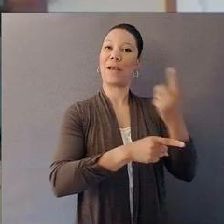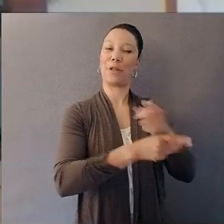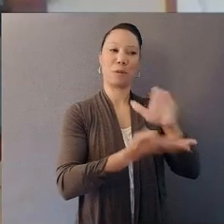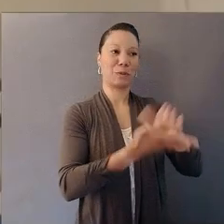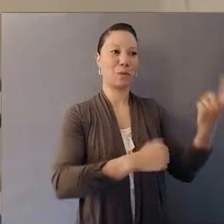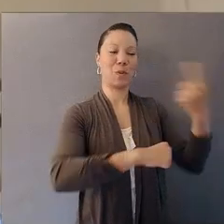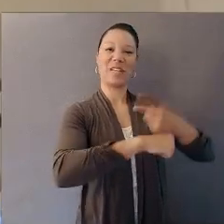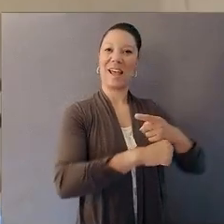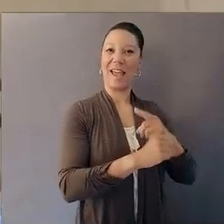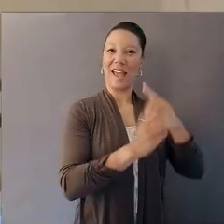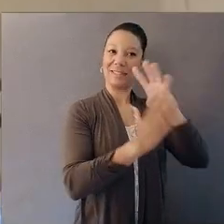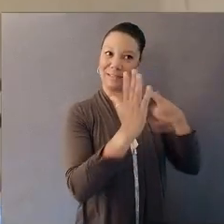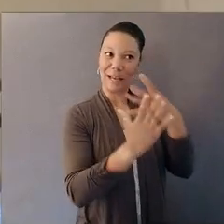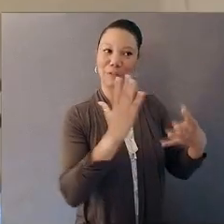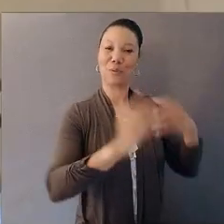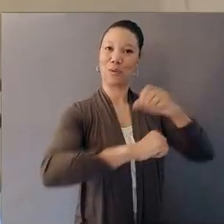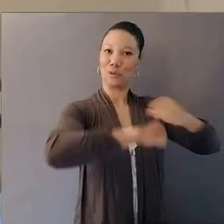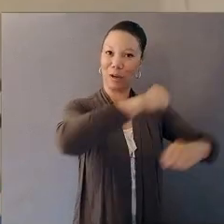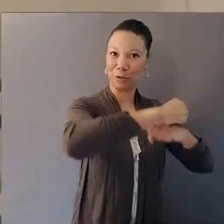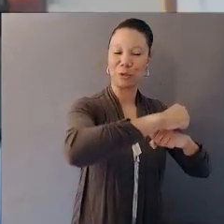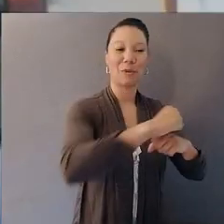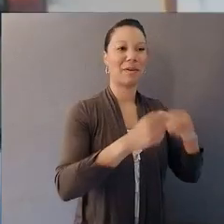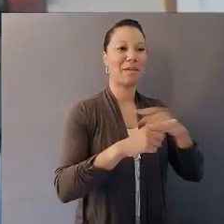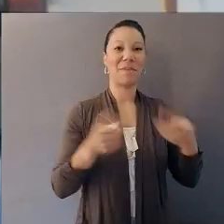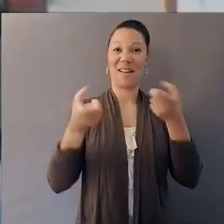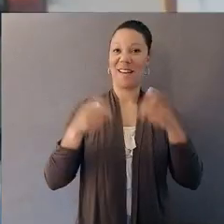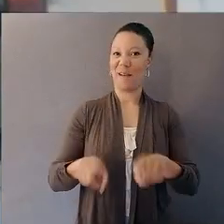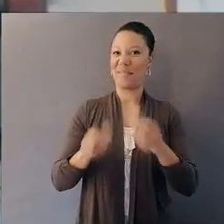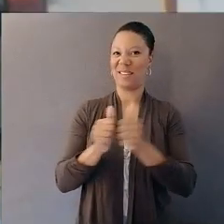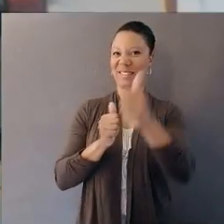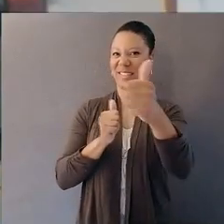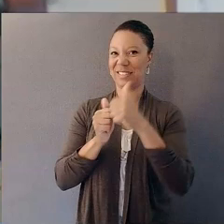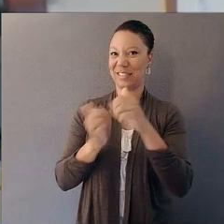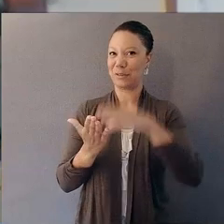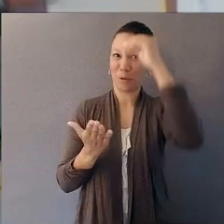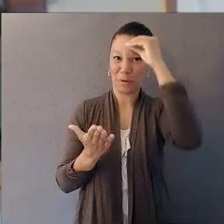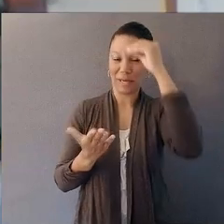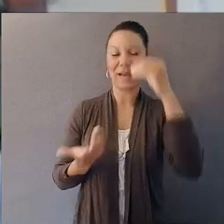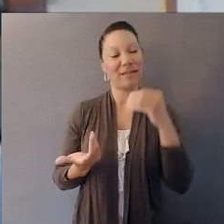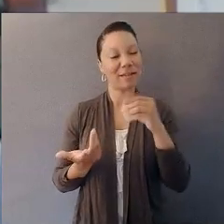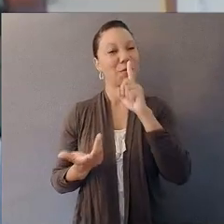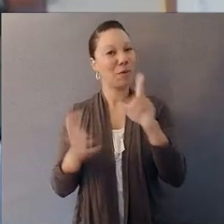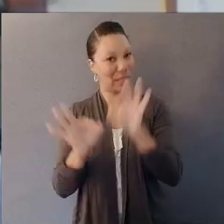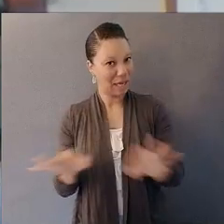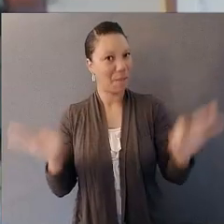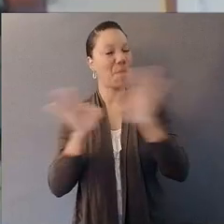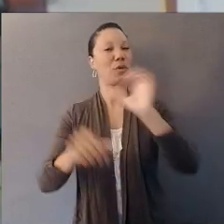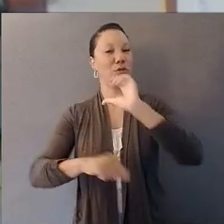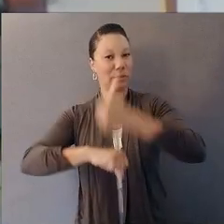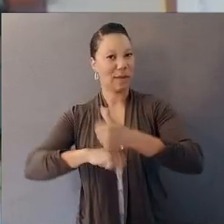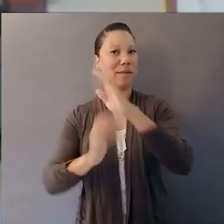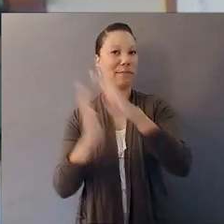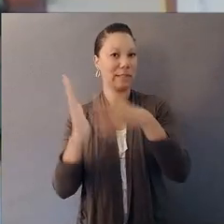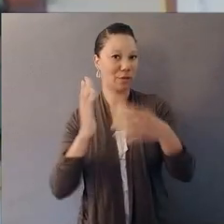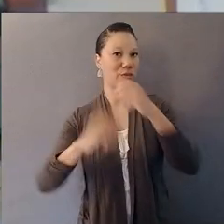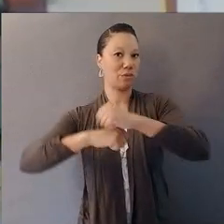in the school. And when we are now in distance learning, having structure is just as important, not only for the students, but